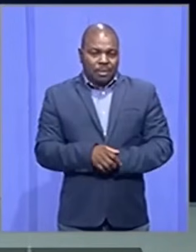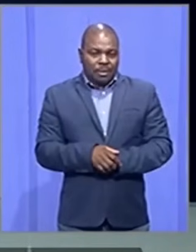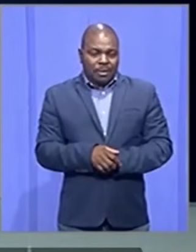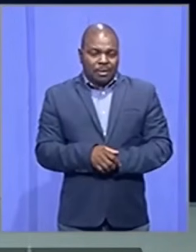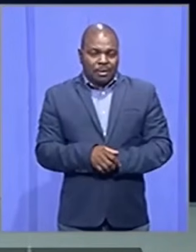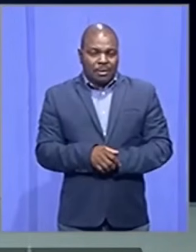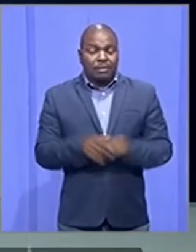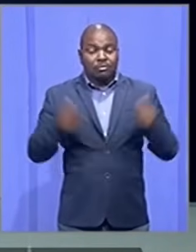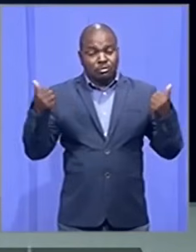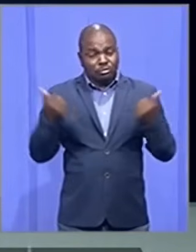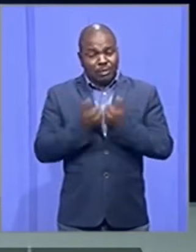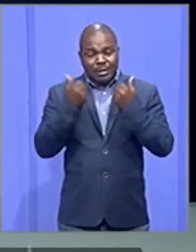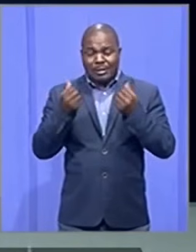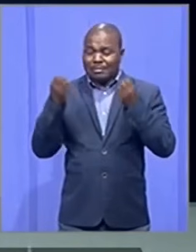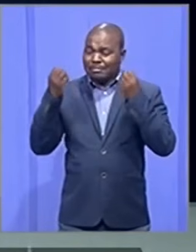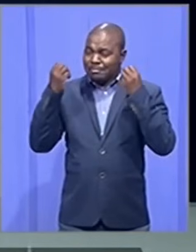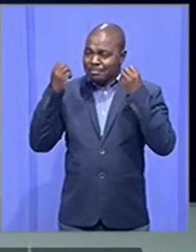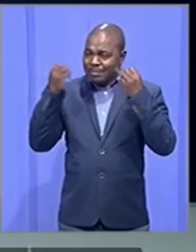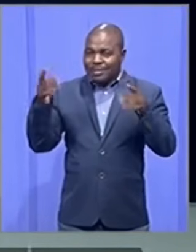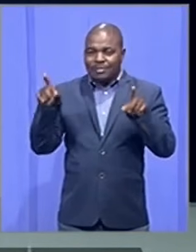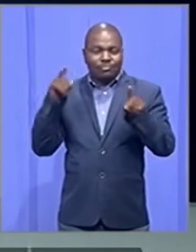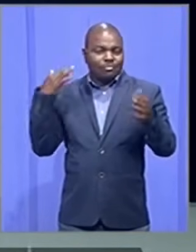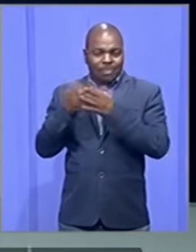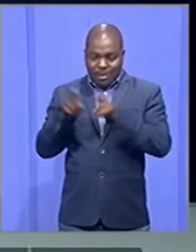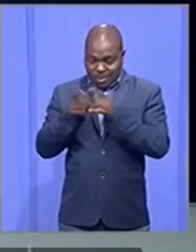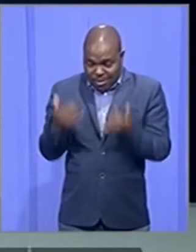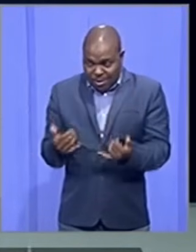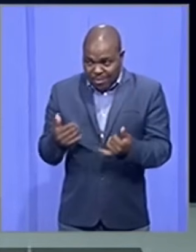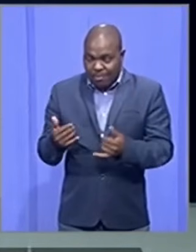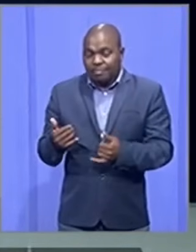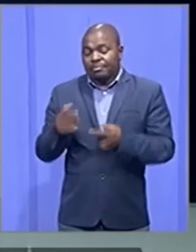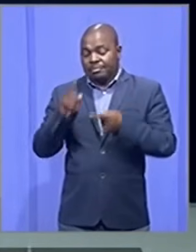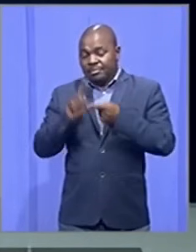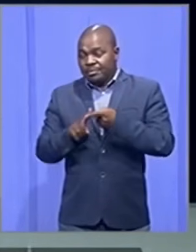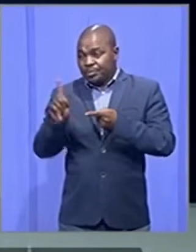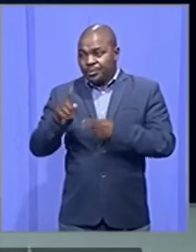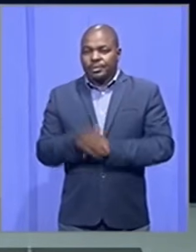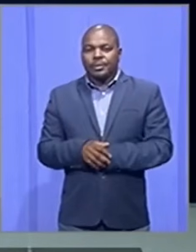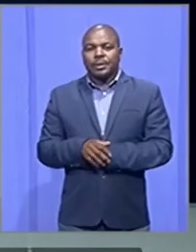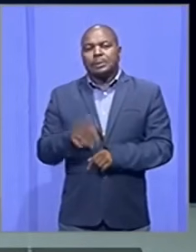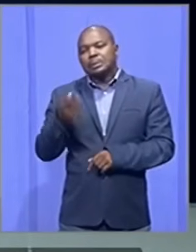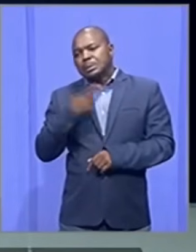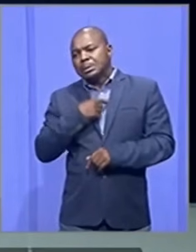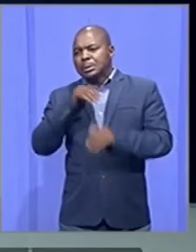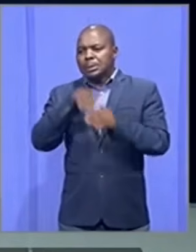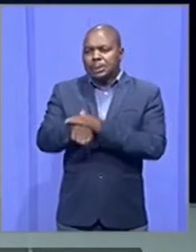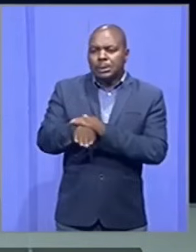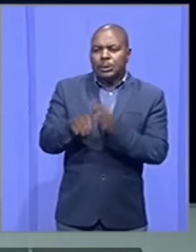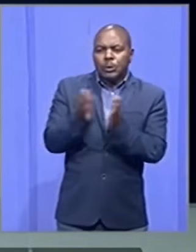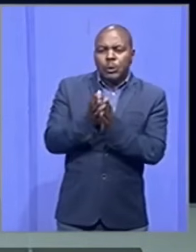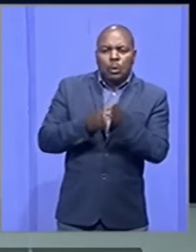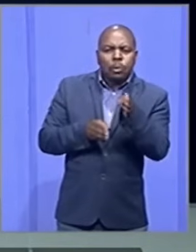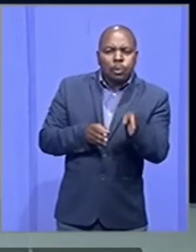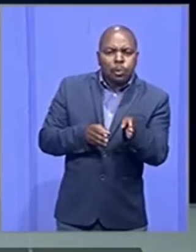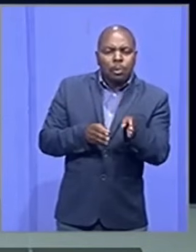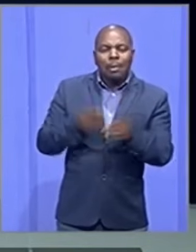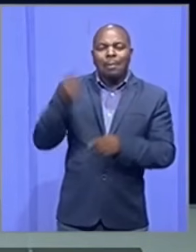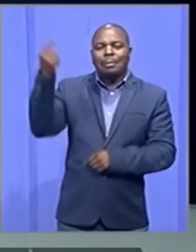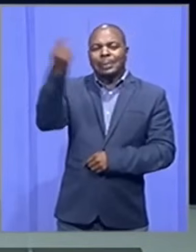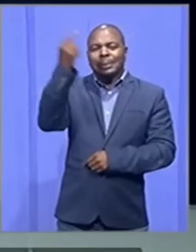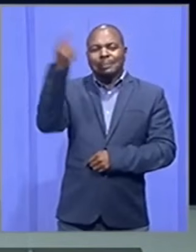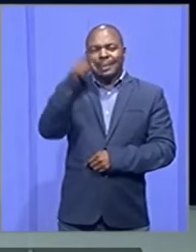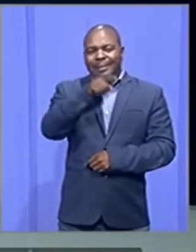tseo re kopana le tsona le ka letsatsi la kajeno ke tsona tseo tsa hore nenne mo re fihlang le bo dikolong di principal